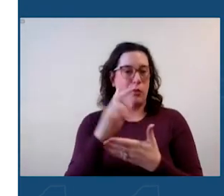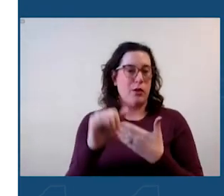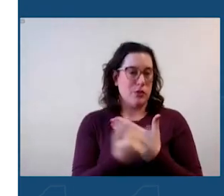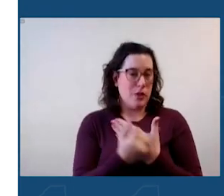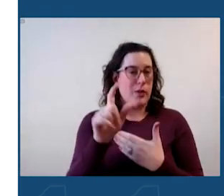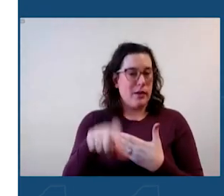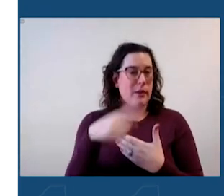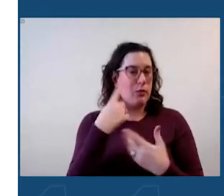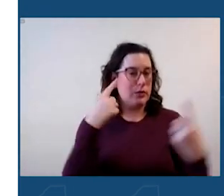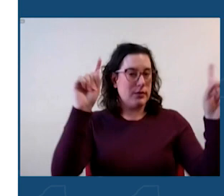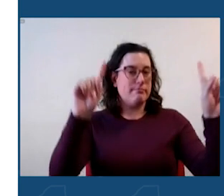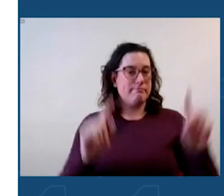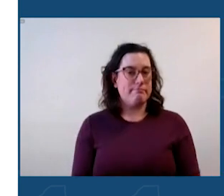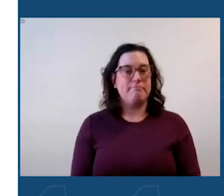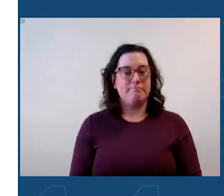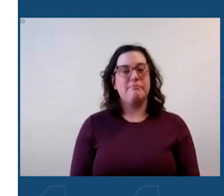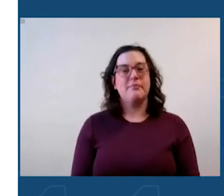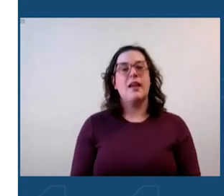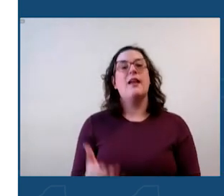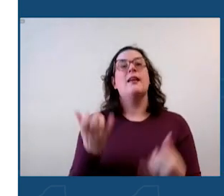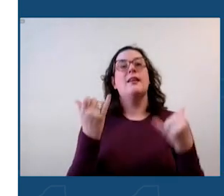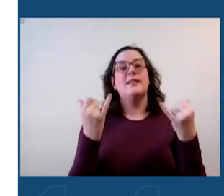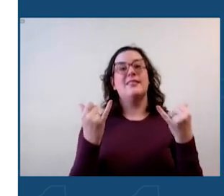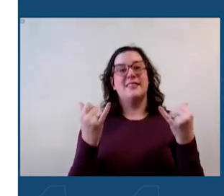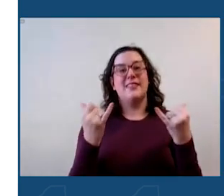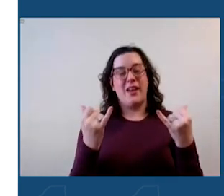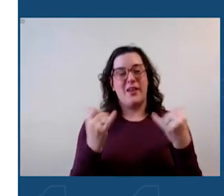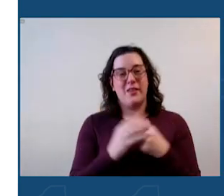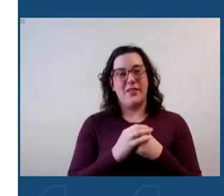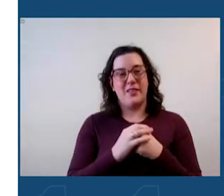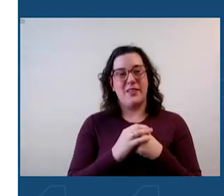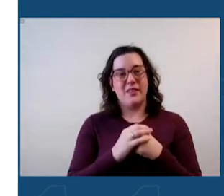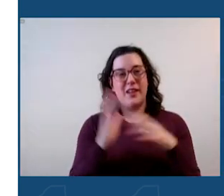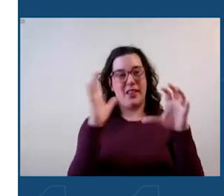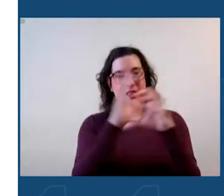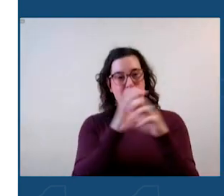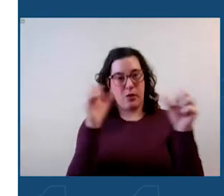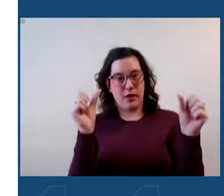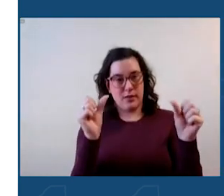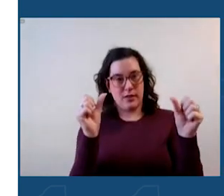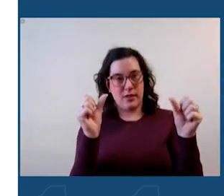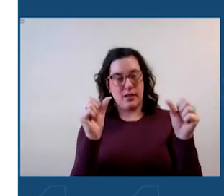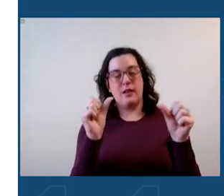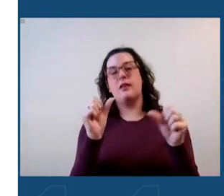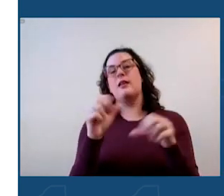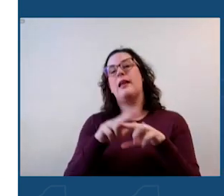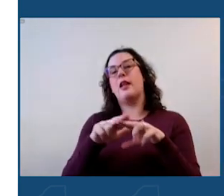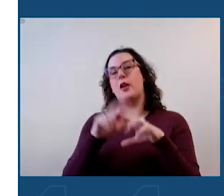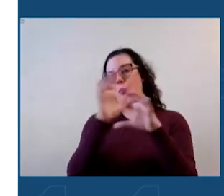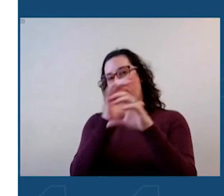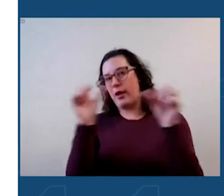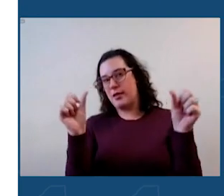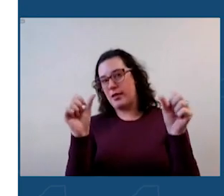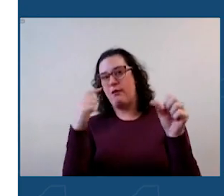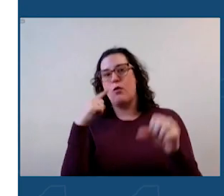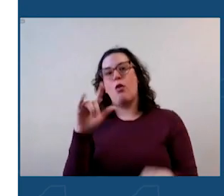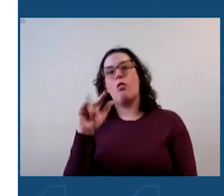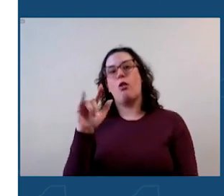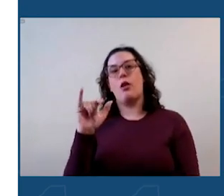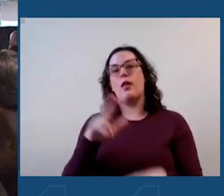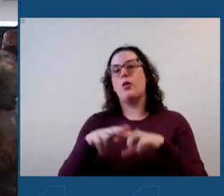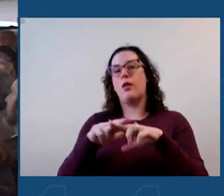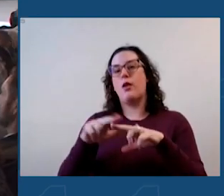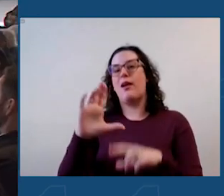done. Ladies and gentlemen, the president, the interim president, but for me, the president of the Long Island Railroad, Kathy